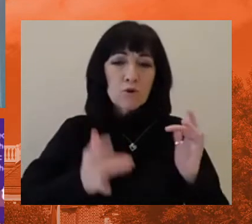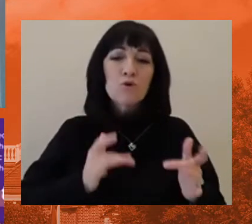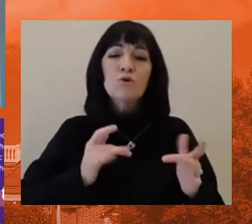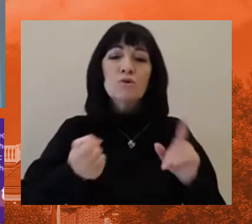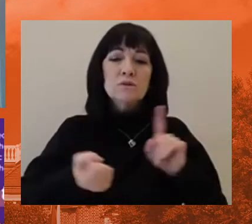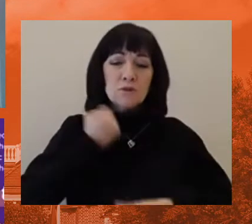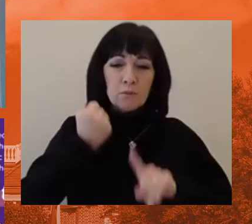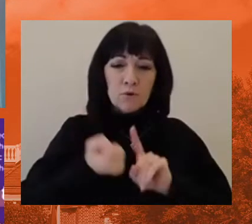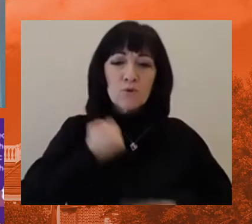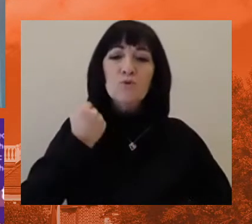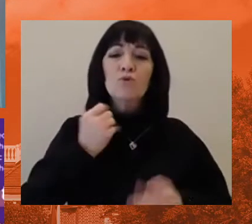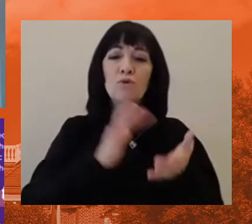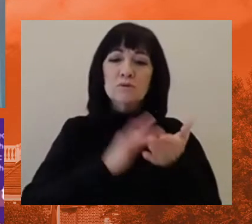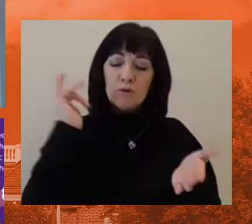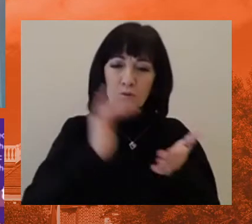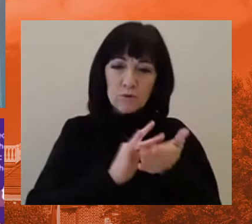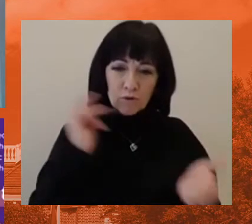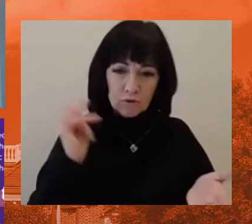43% of